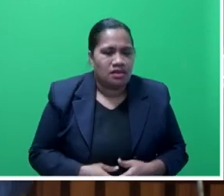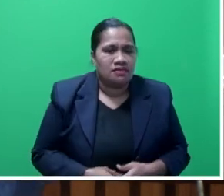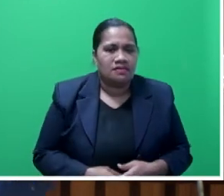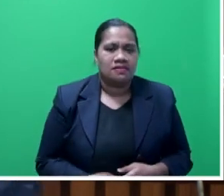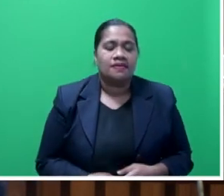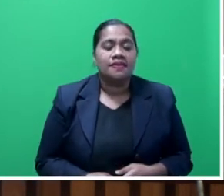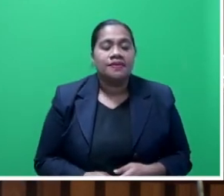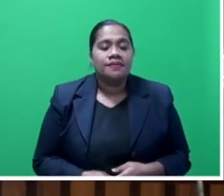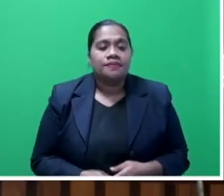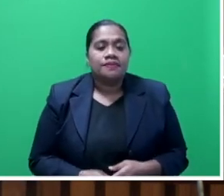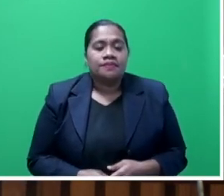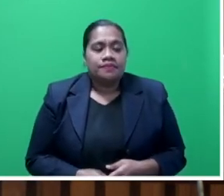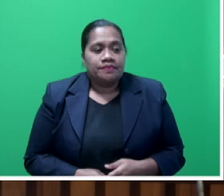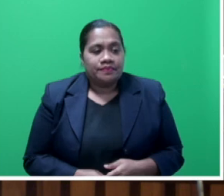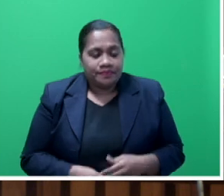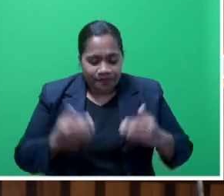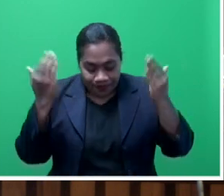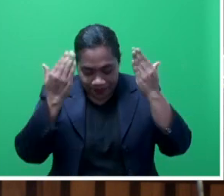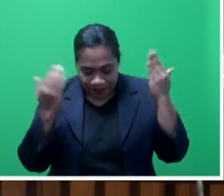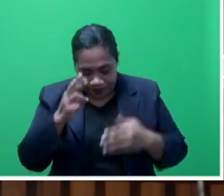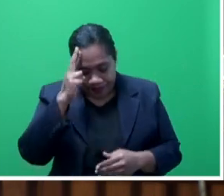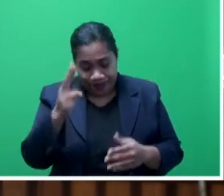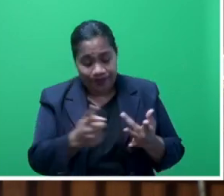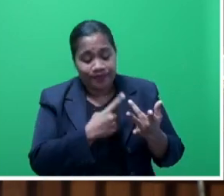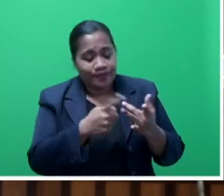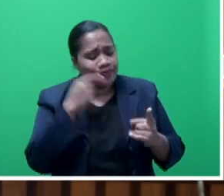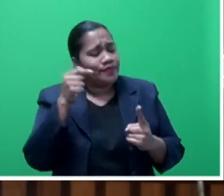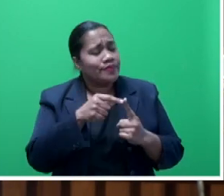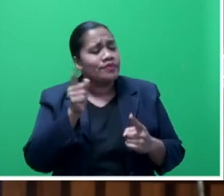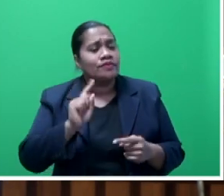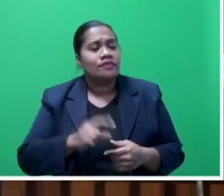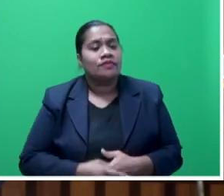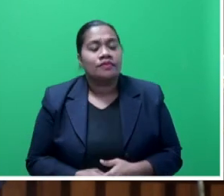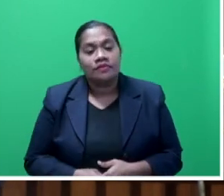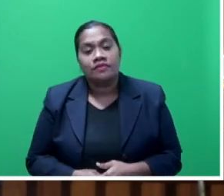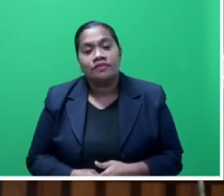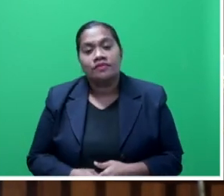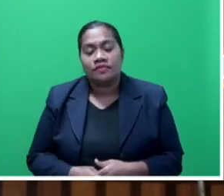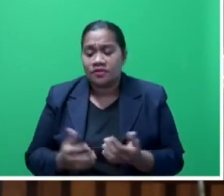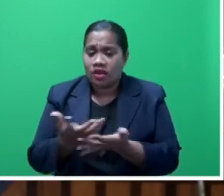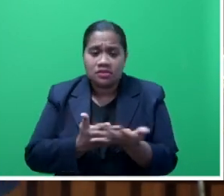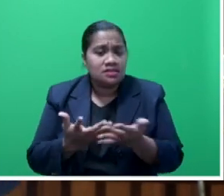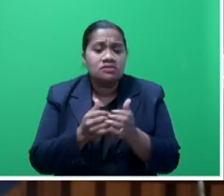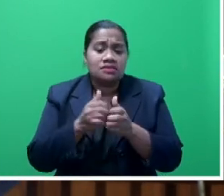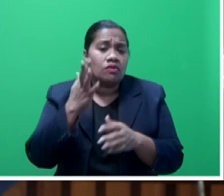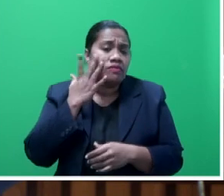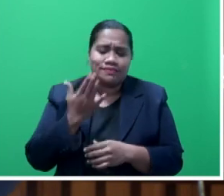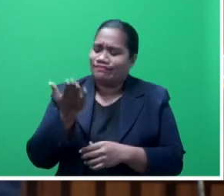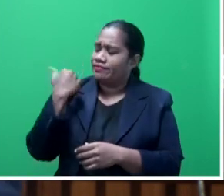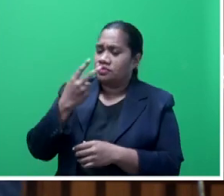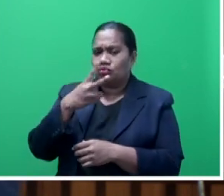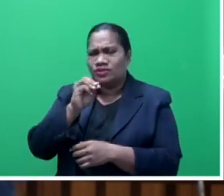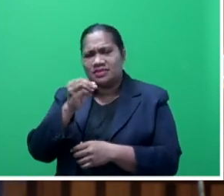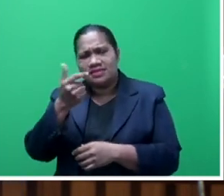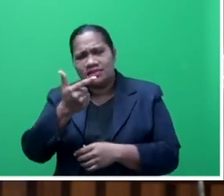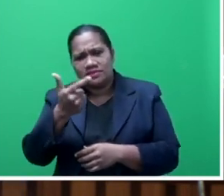analysis. Mr. Speaker, sir, the other point is that, as I said, the consultation started back in 2017. We have, as a